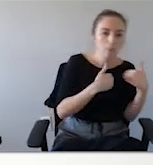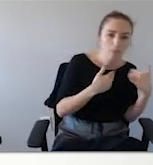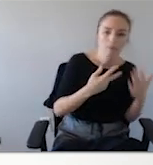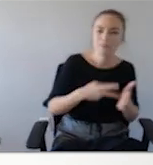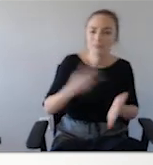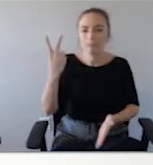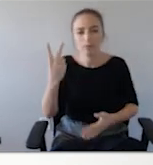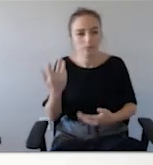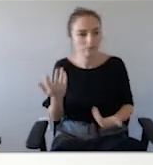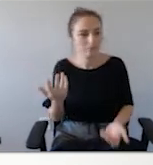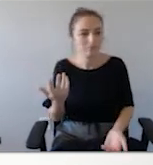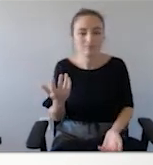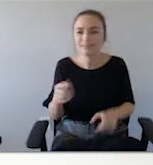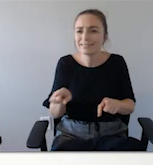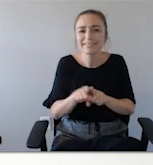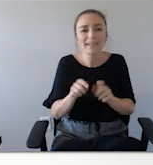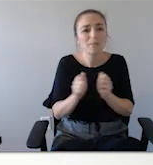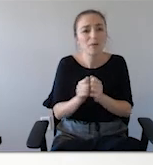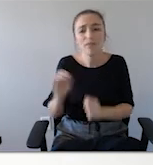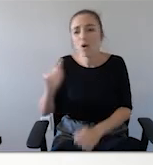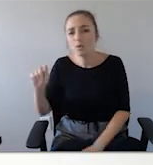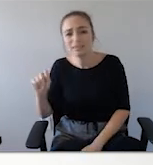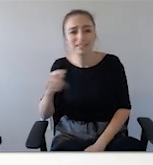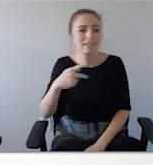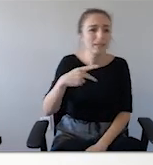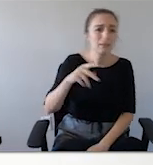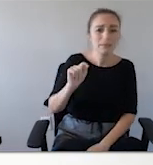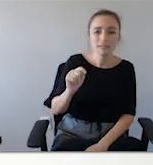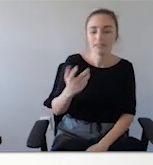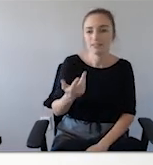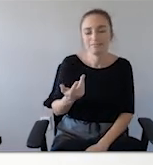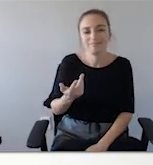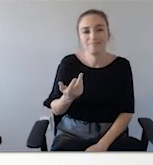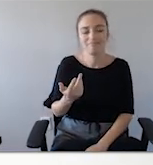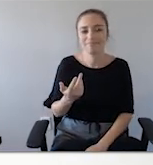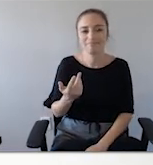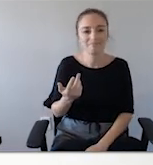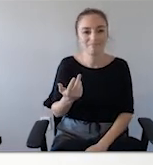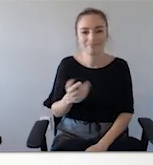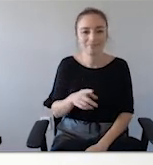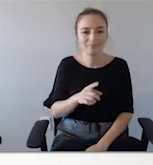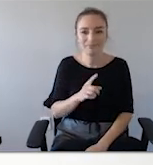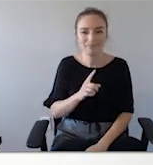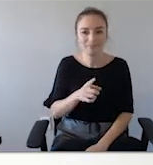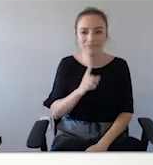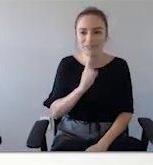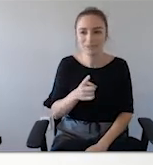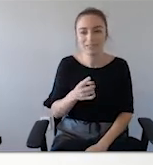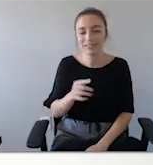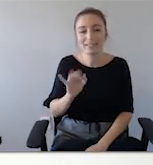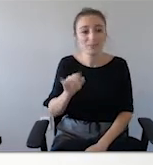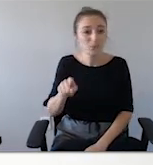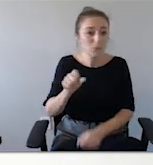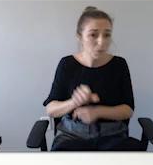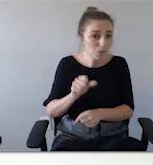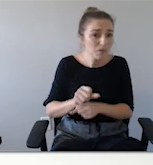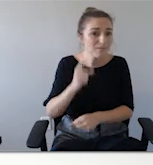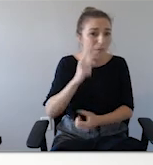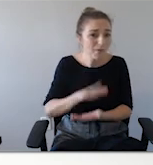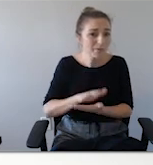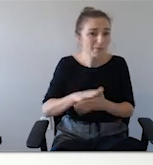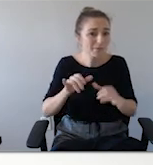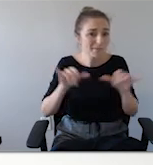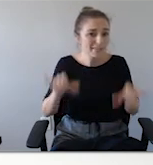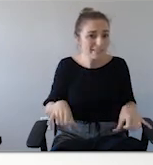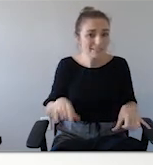get preferential treatment. I actually see the contrary. It's almost like the system thinks, you work here, what are you gonna